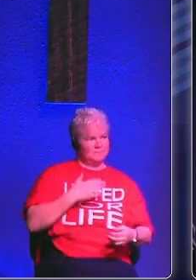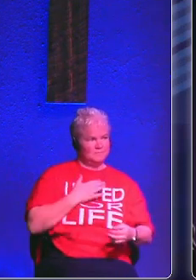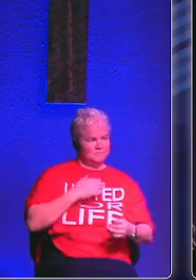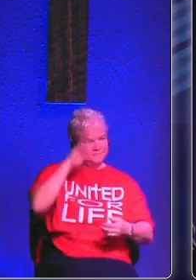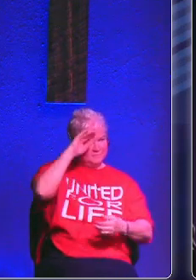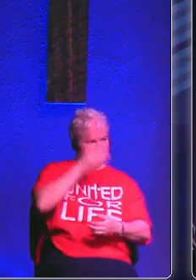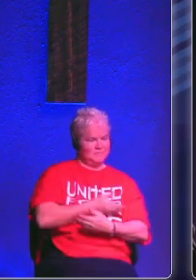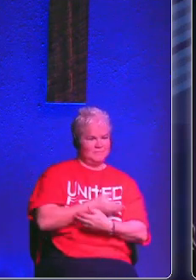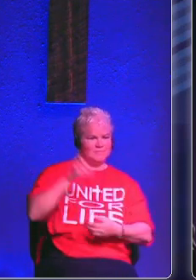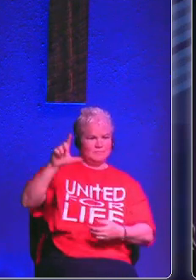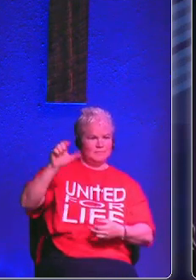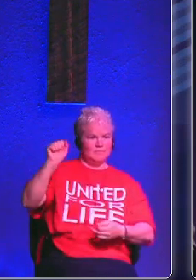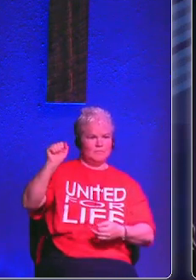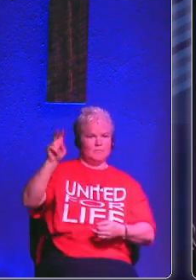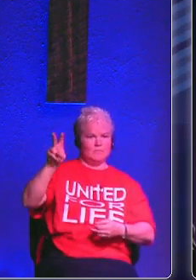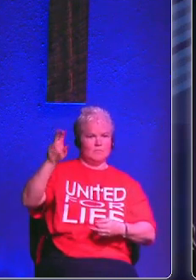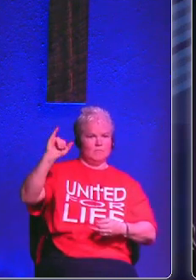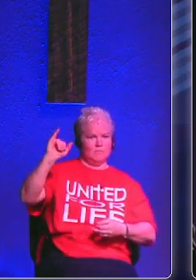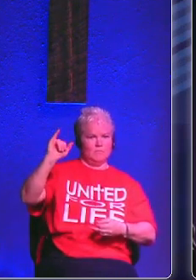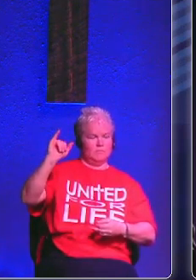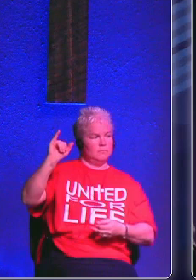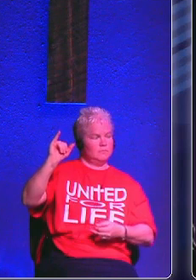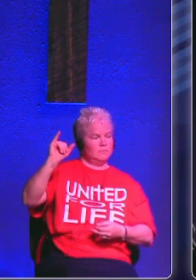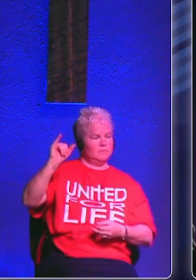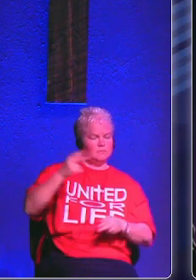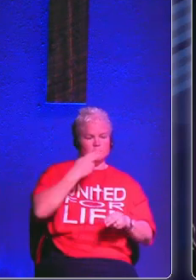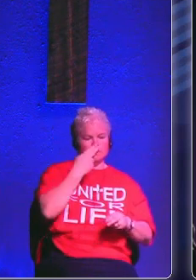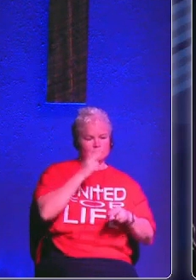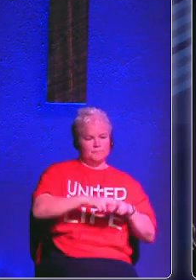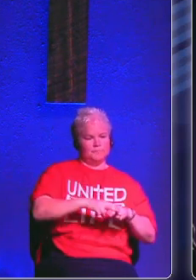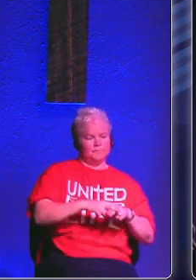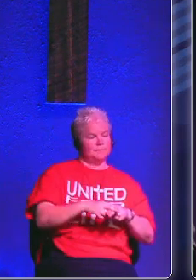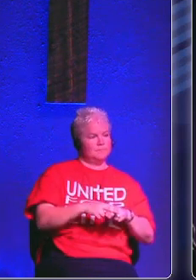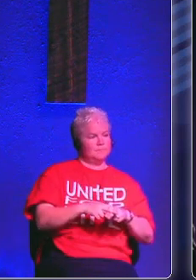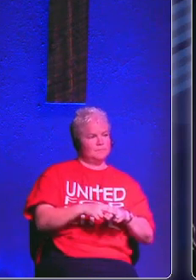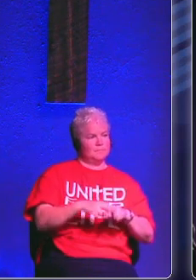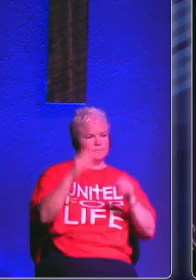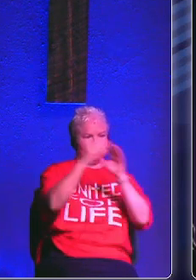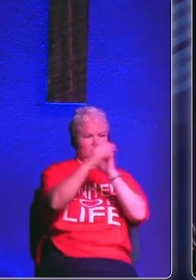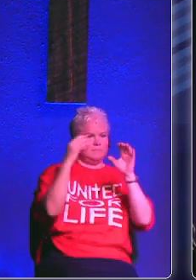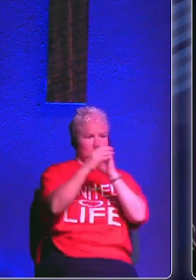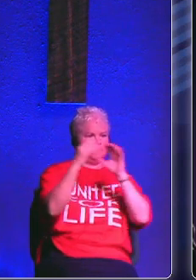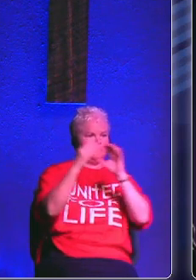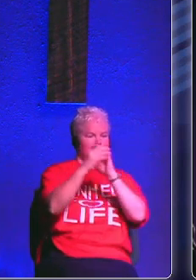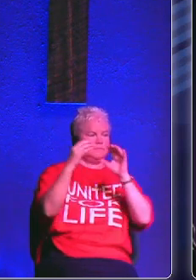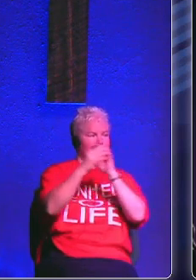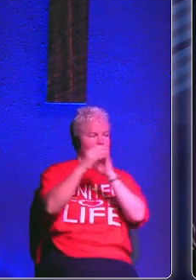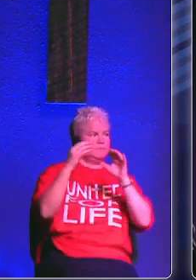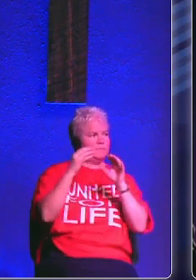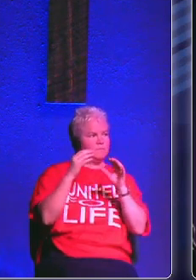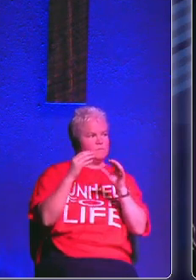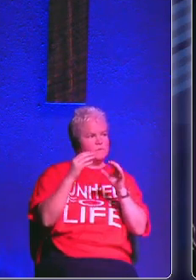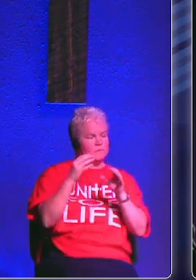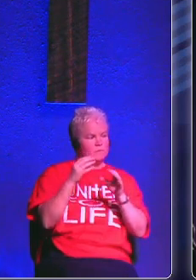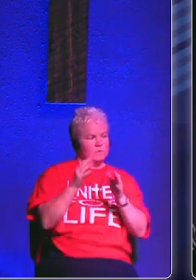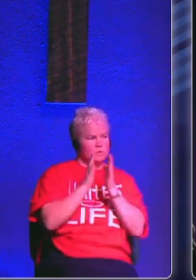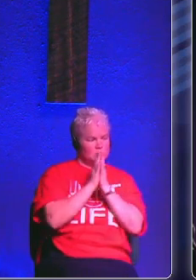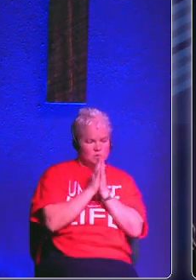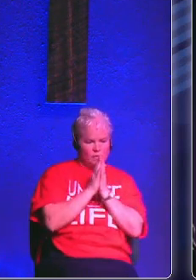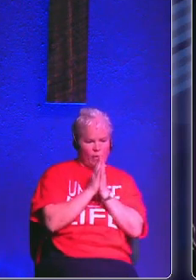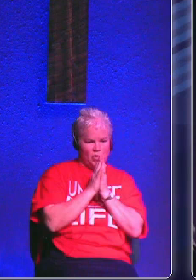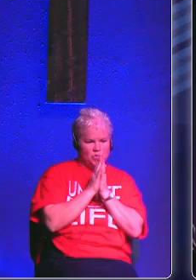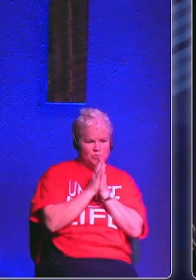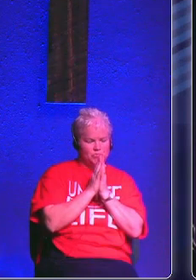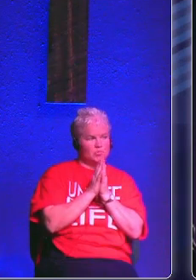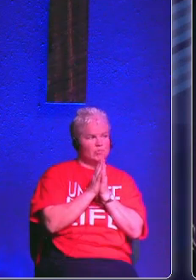son, Levi. And yeah, it was really fun. It was a great conversation because he said, you know, he asked